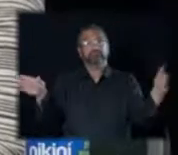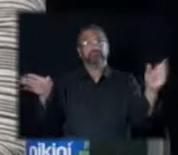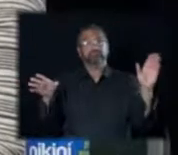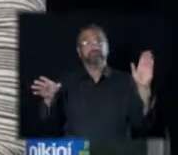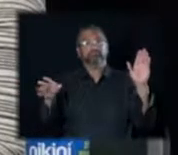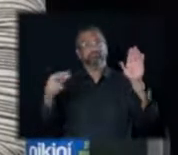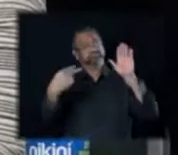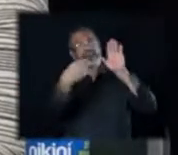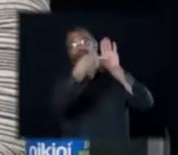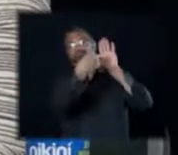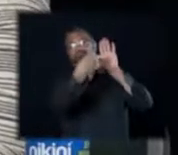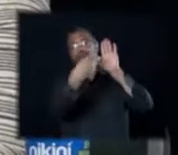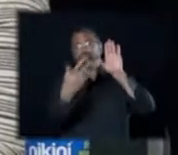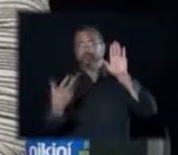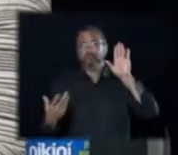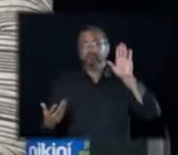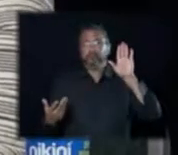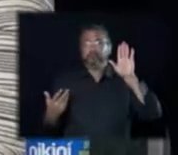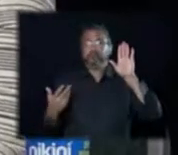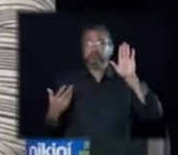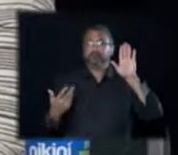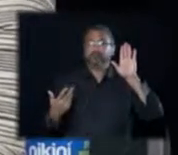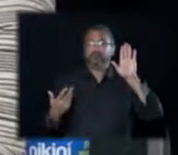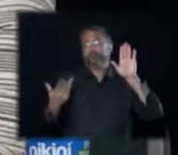the public